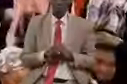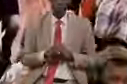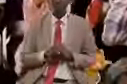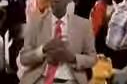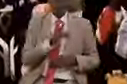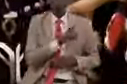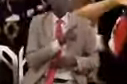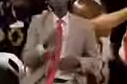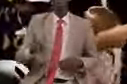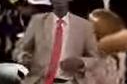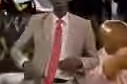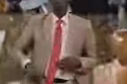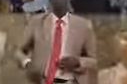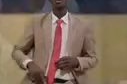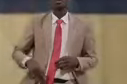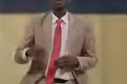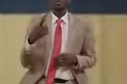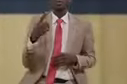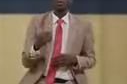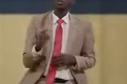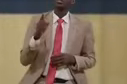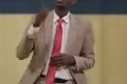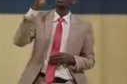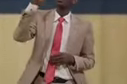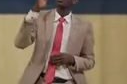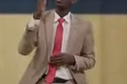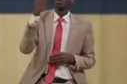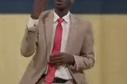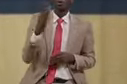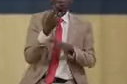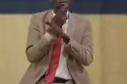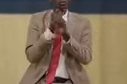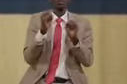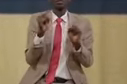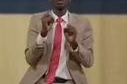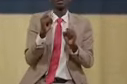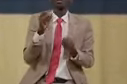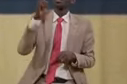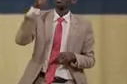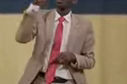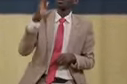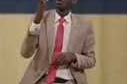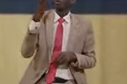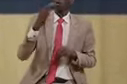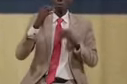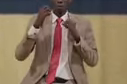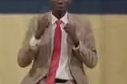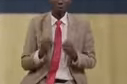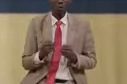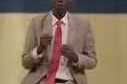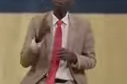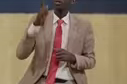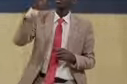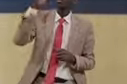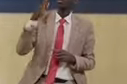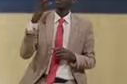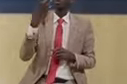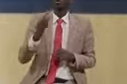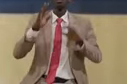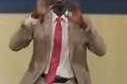Lord, the God of redemption, the God of power, the God of